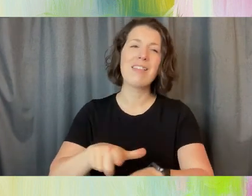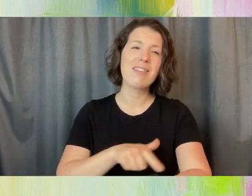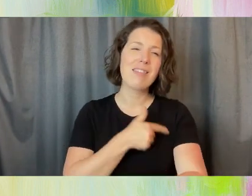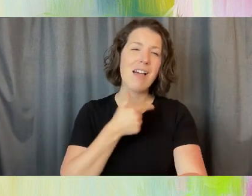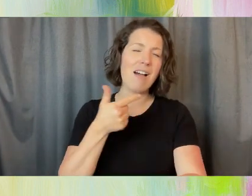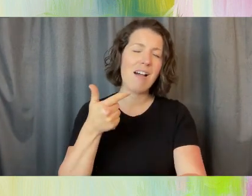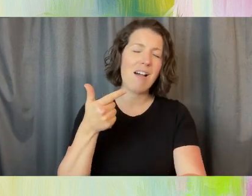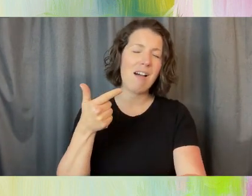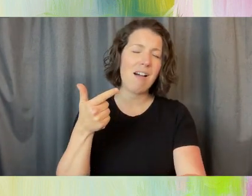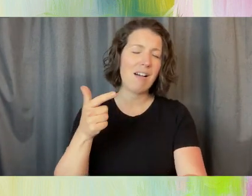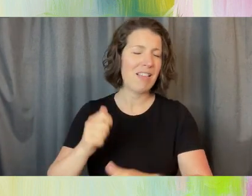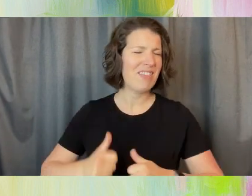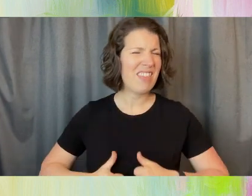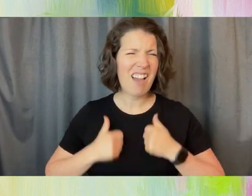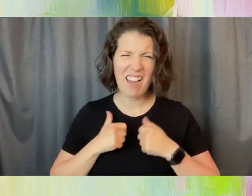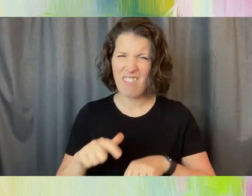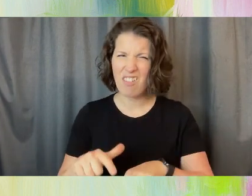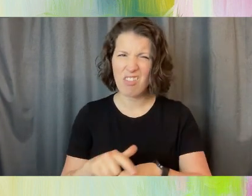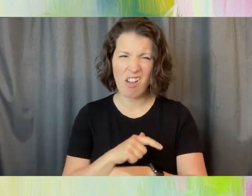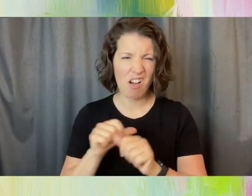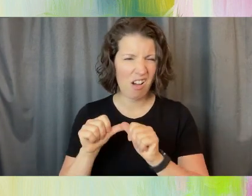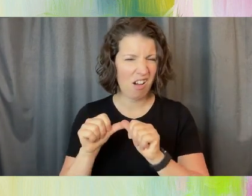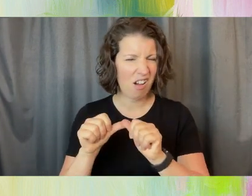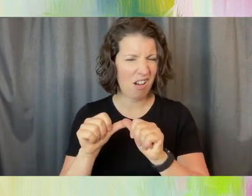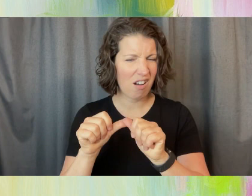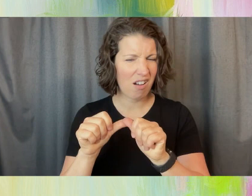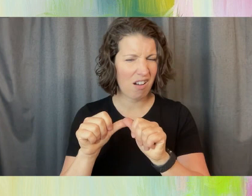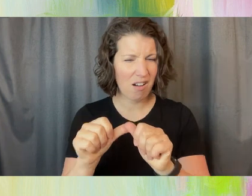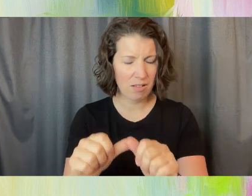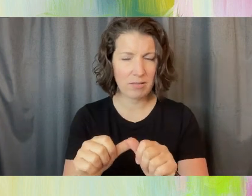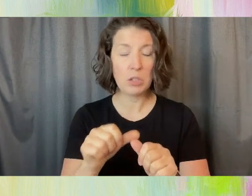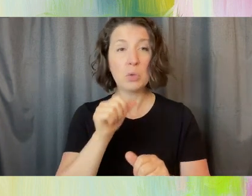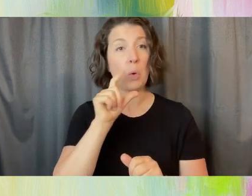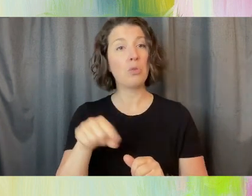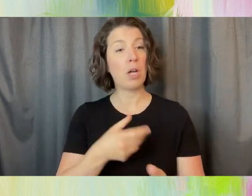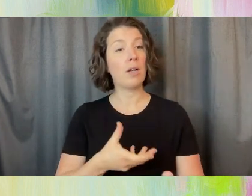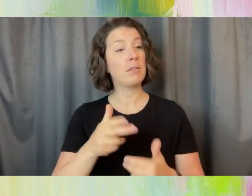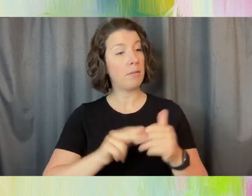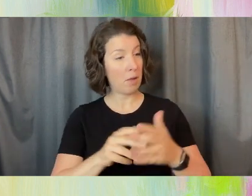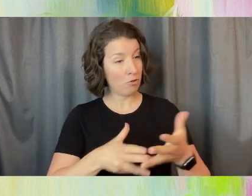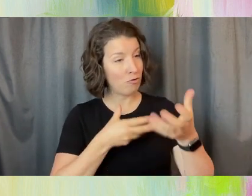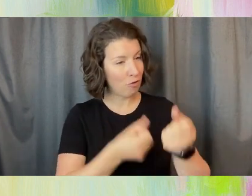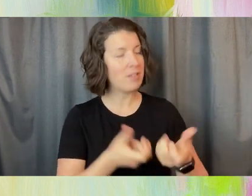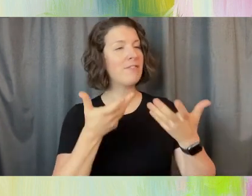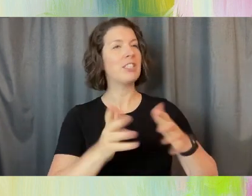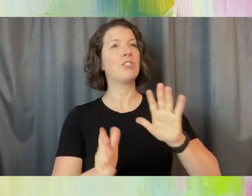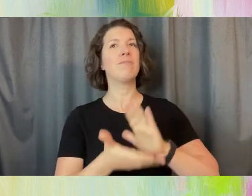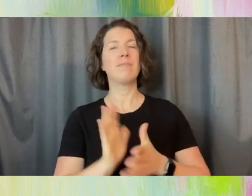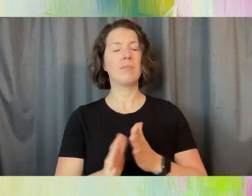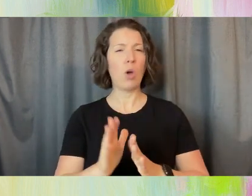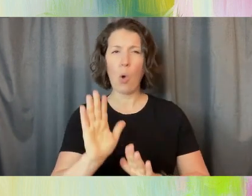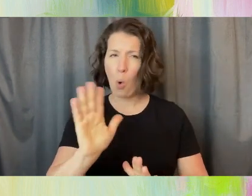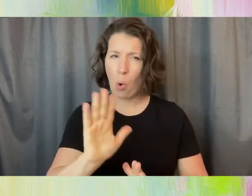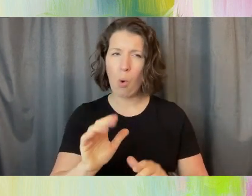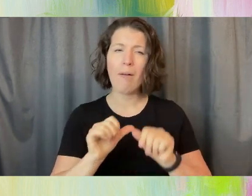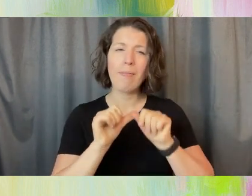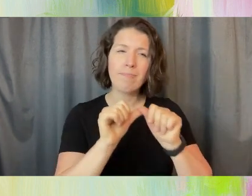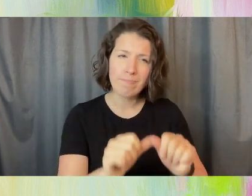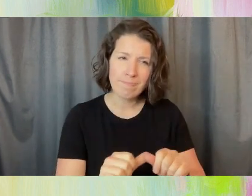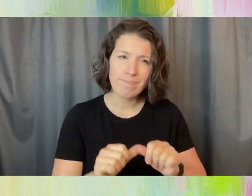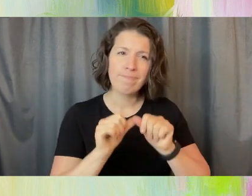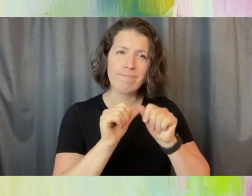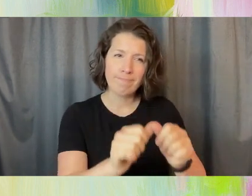just build trust and then walk away. You continue to build trust. Another quote that I